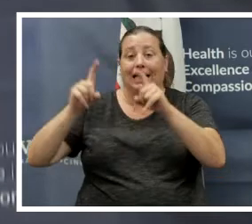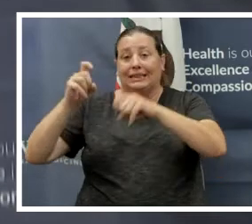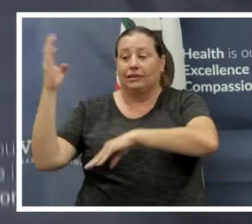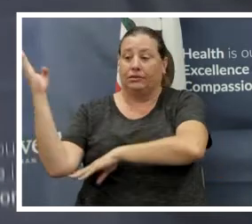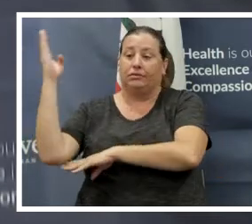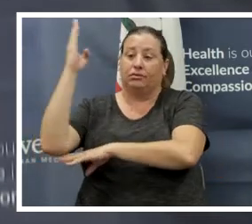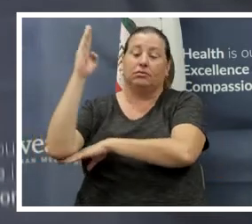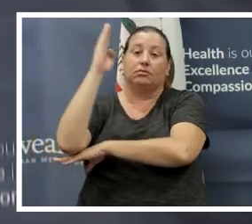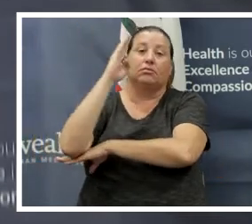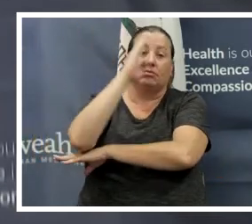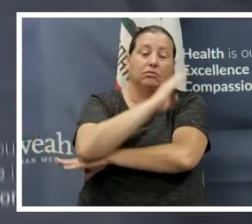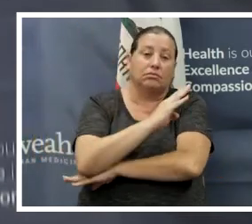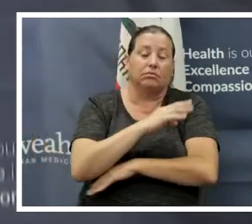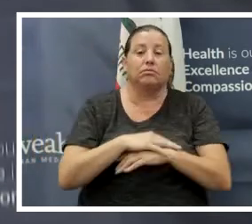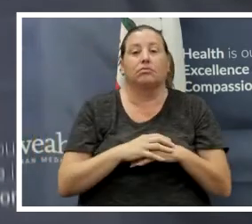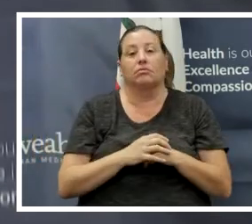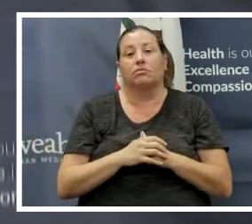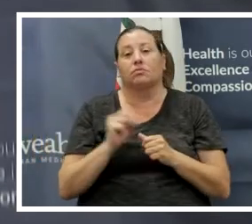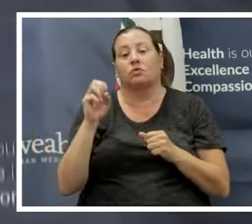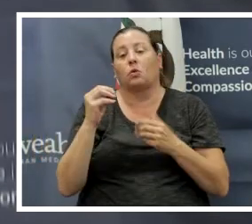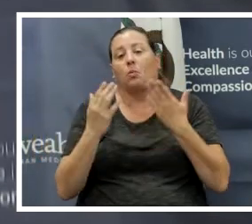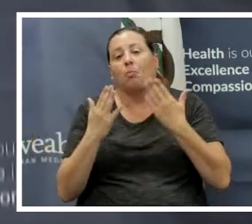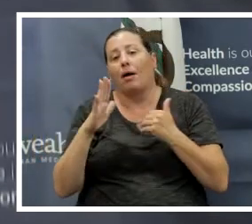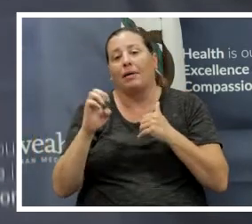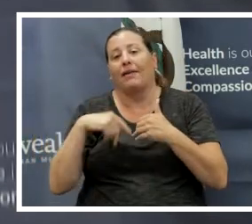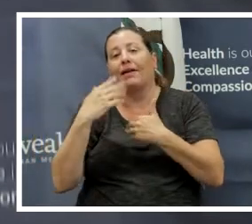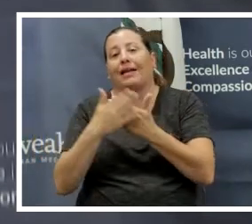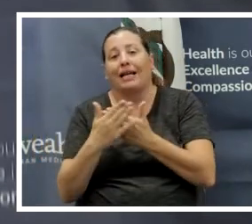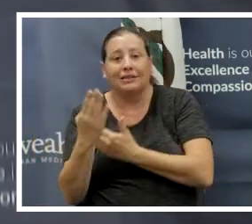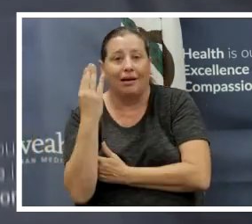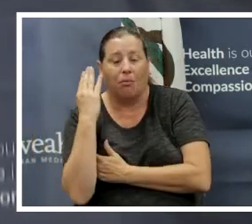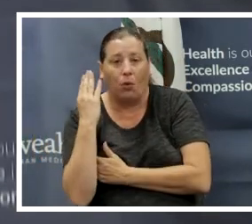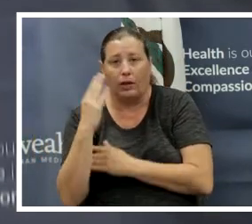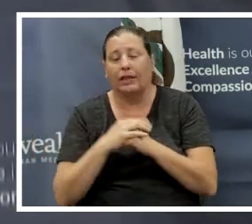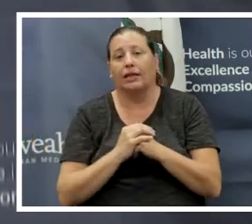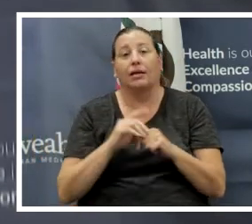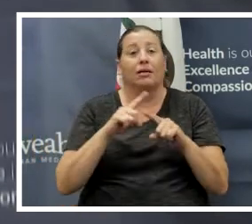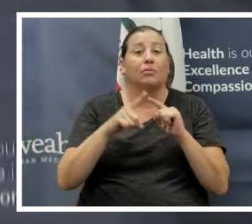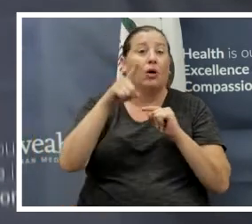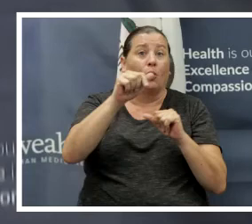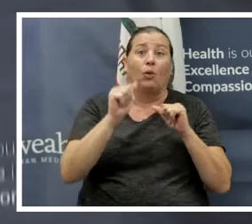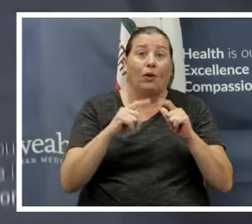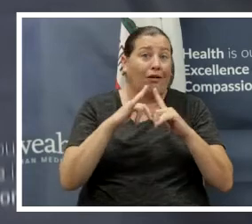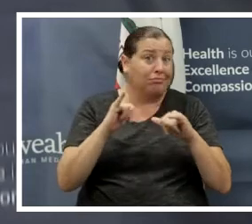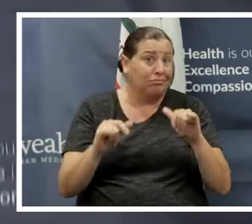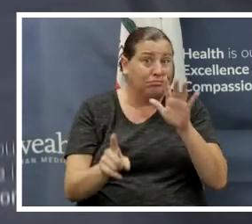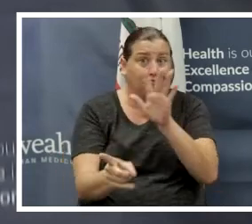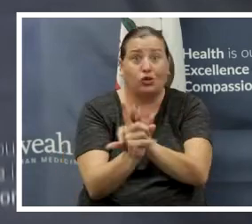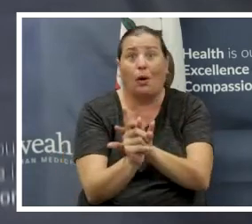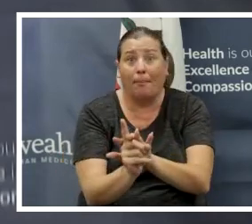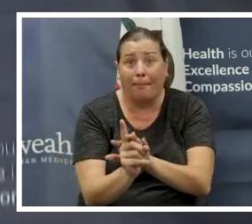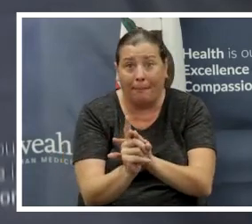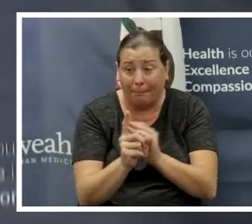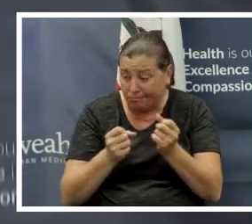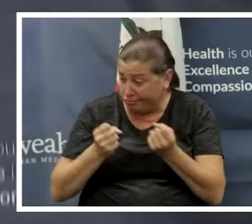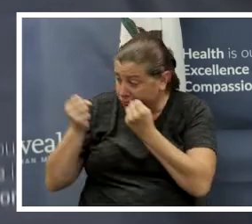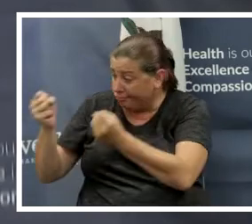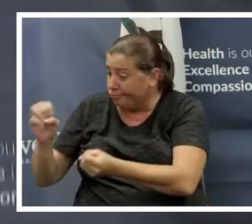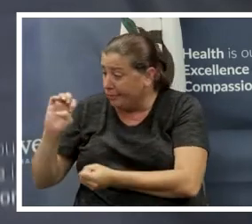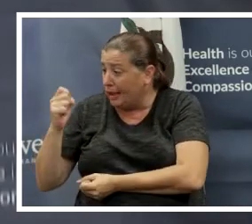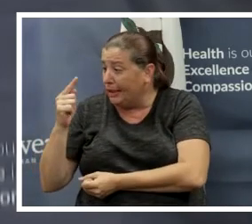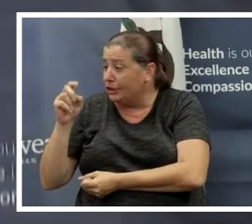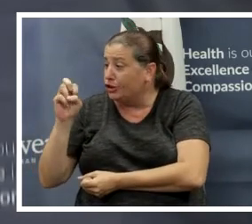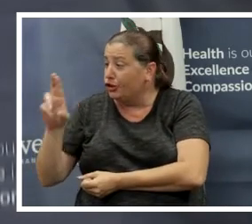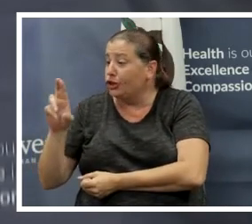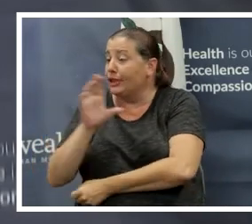your results that evening or the next morning. But you can also just show up. drive up to the Exeter Clinic and say, I came